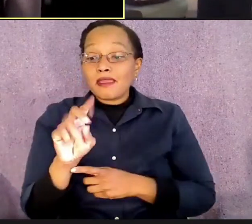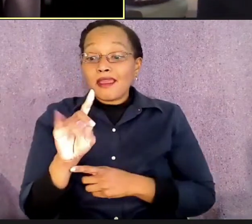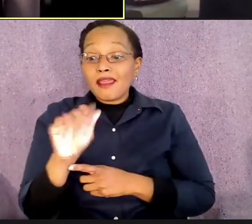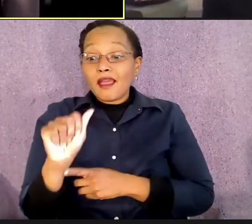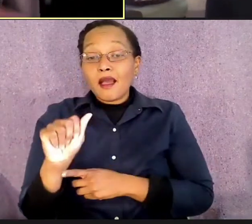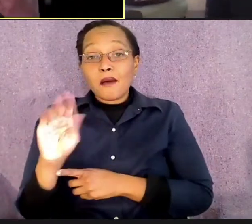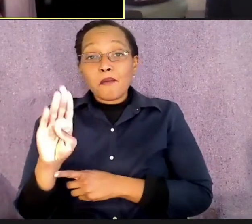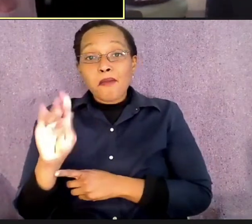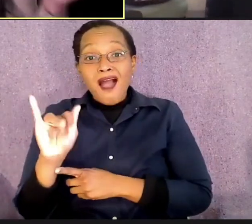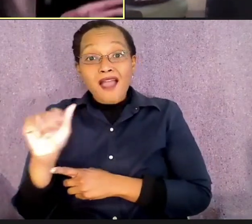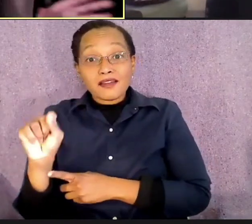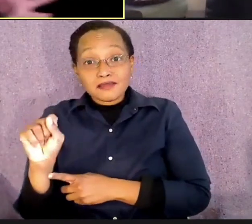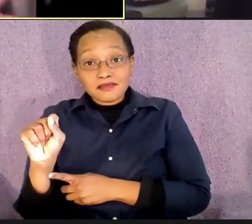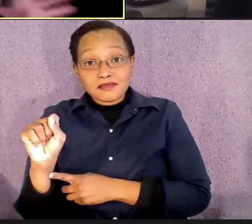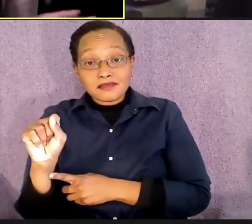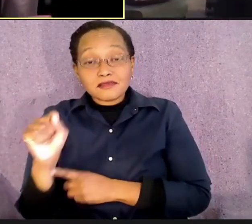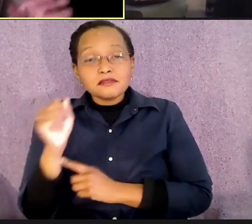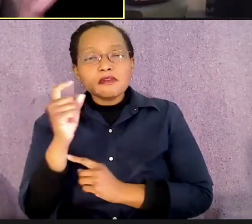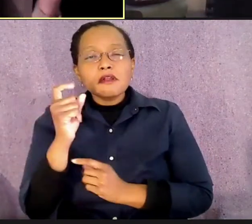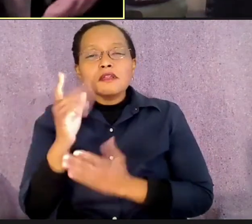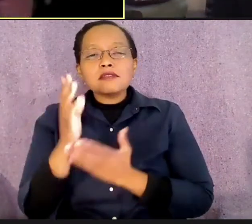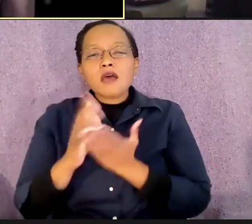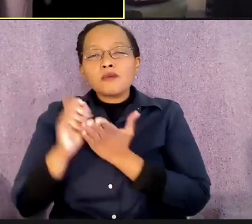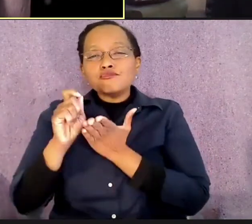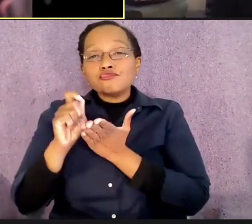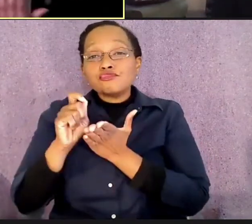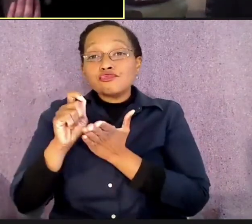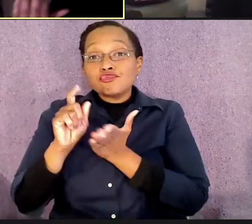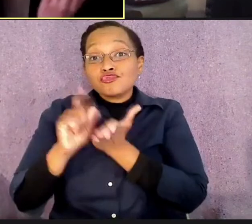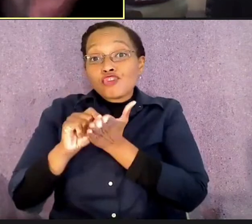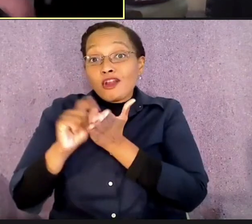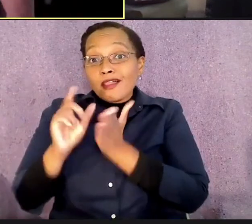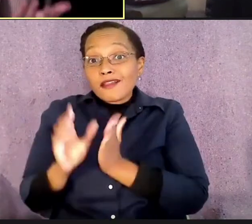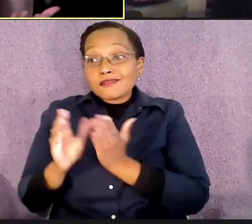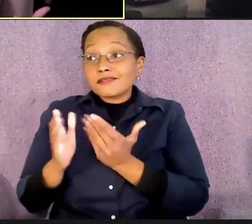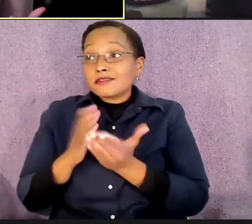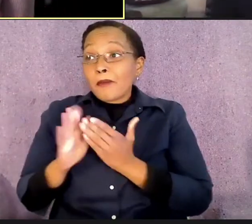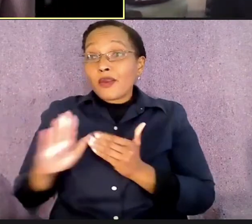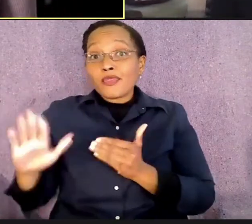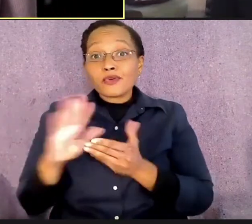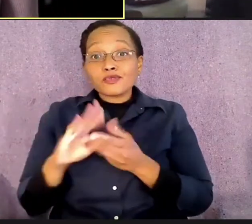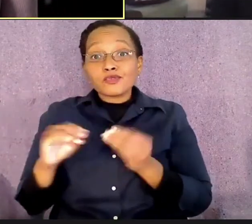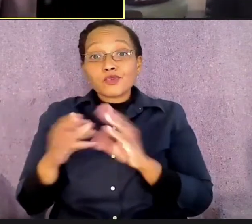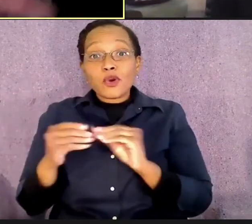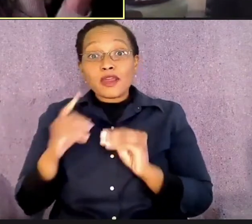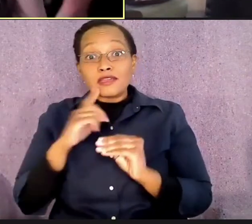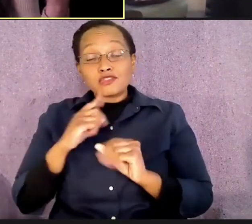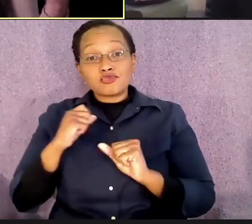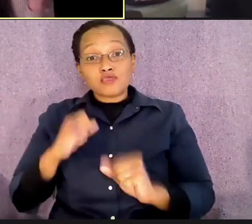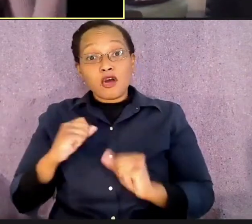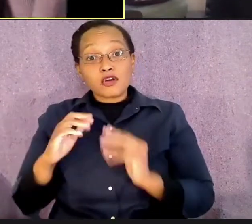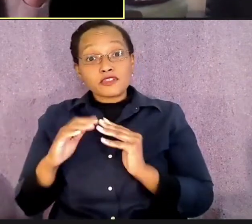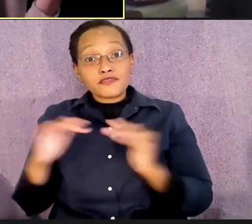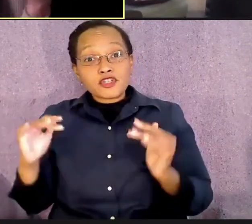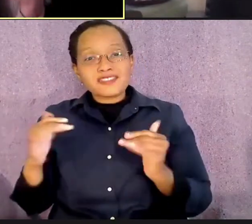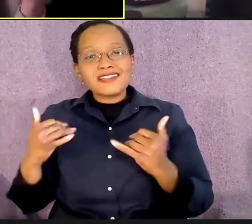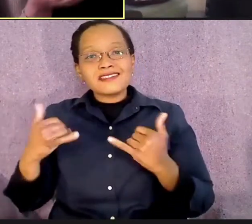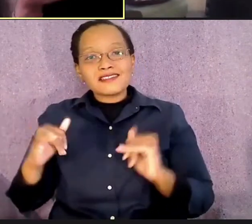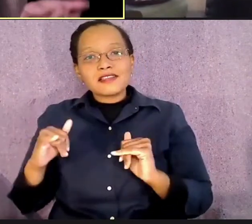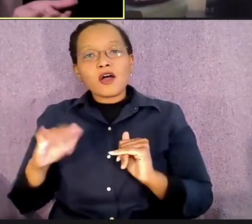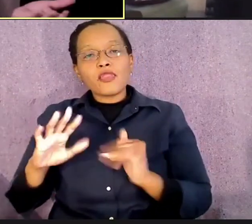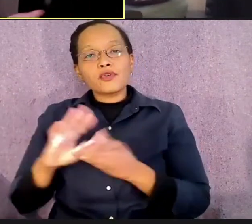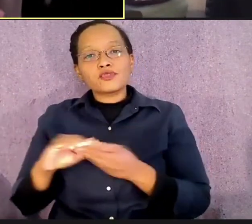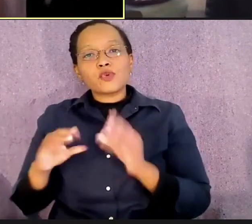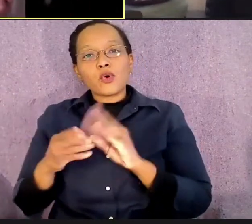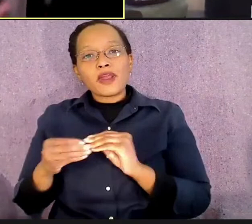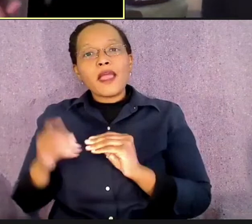like no matter how diverse their stories are, it's still being filtered through a white lens oftentimes, because like the people in power or people